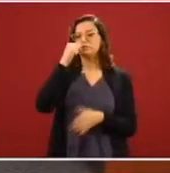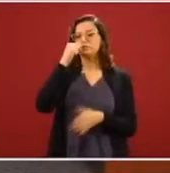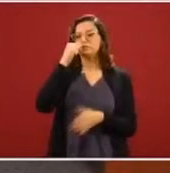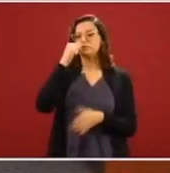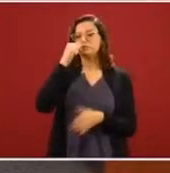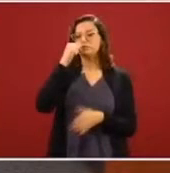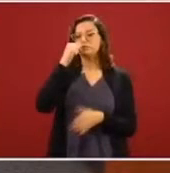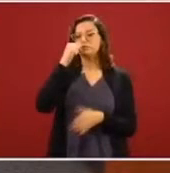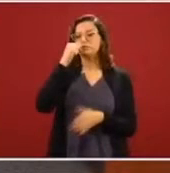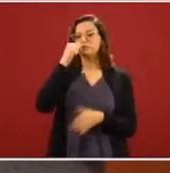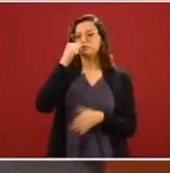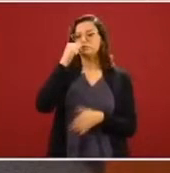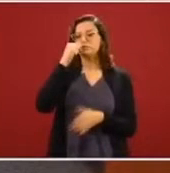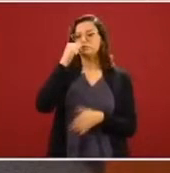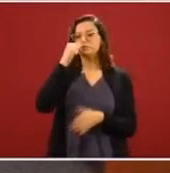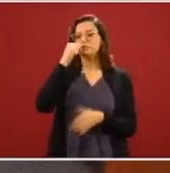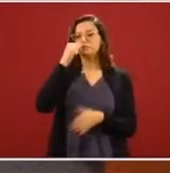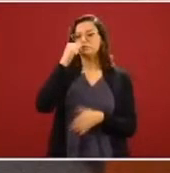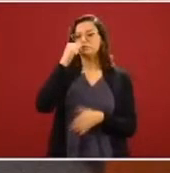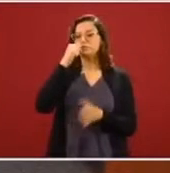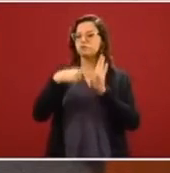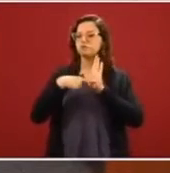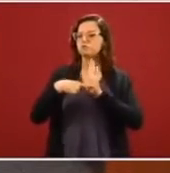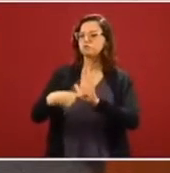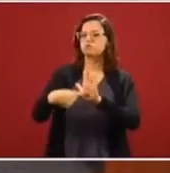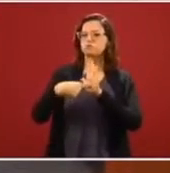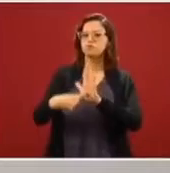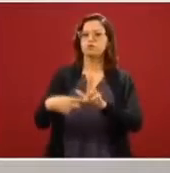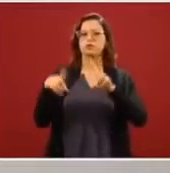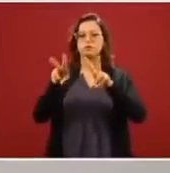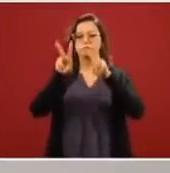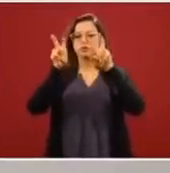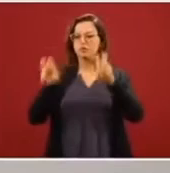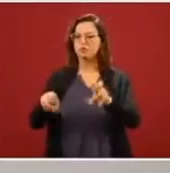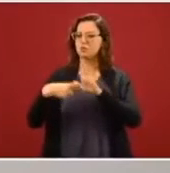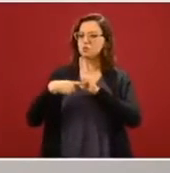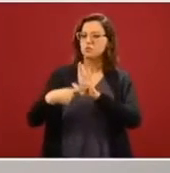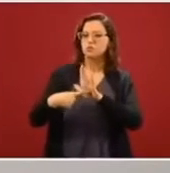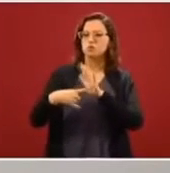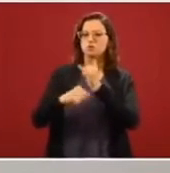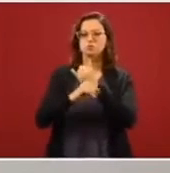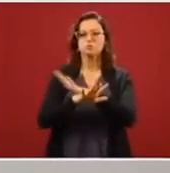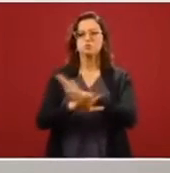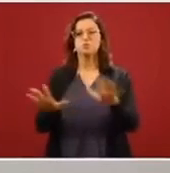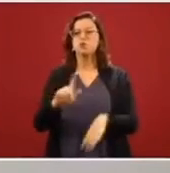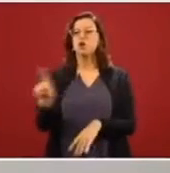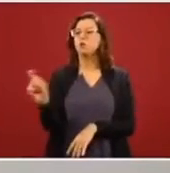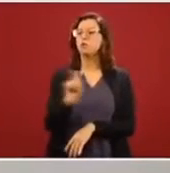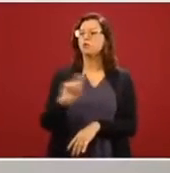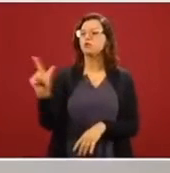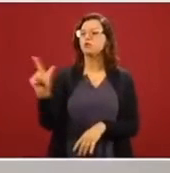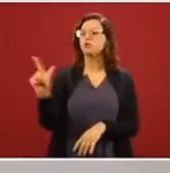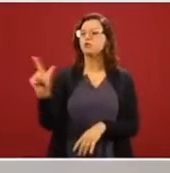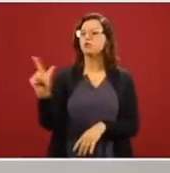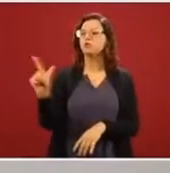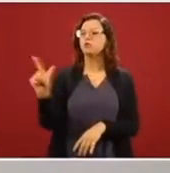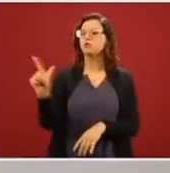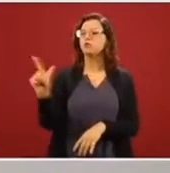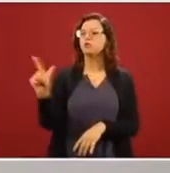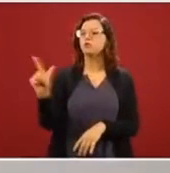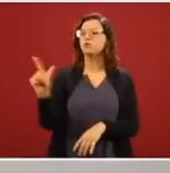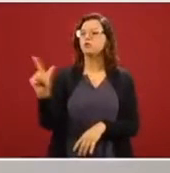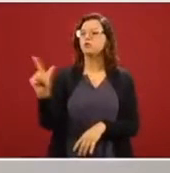people's or public's attention de carácter profesional de carácter técnico with